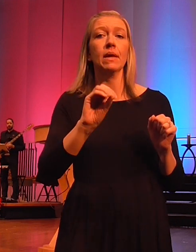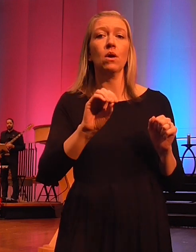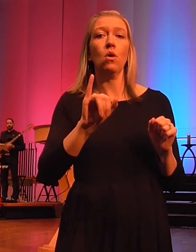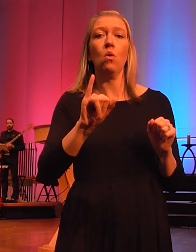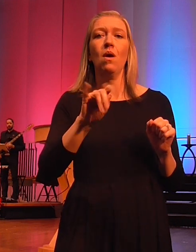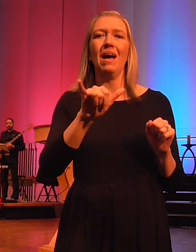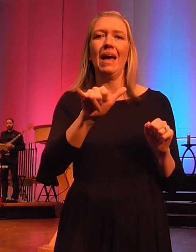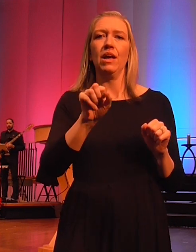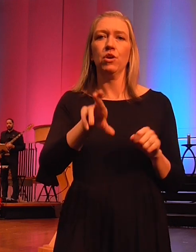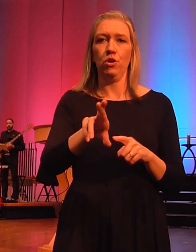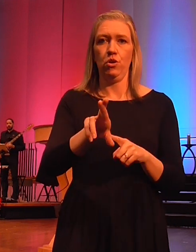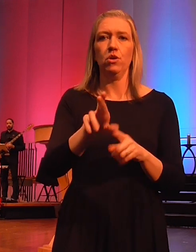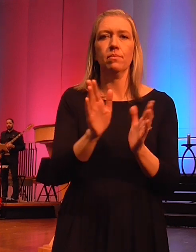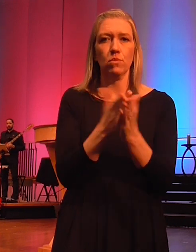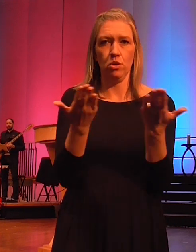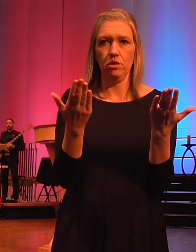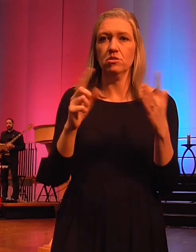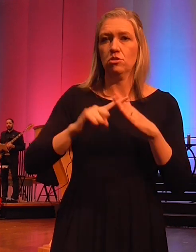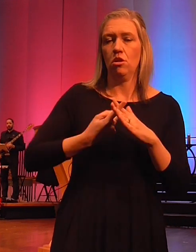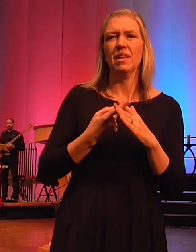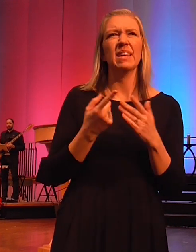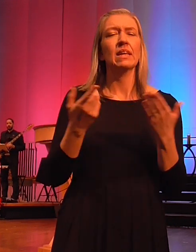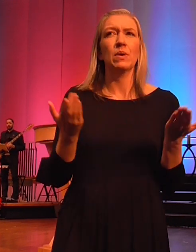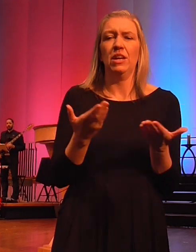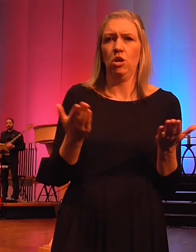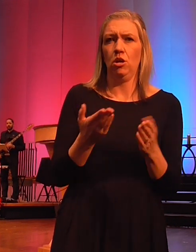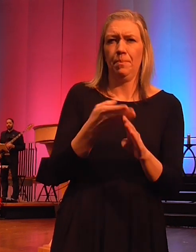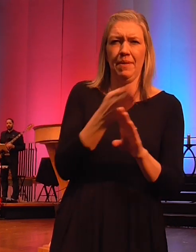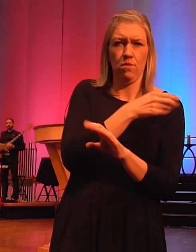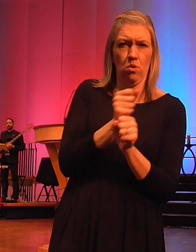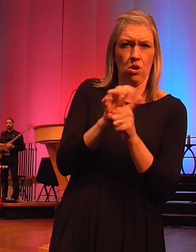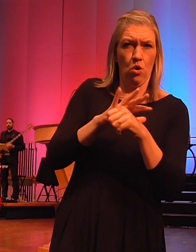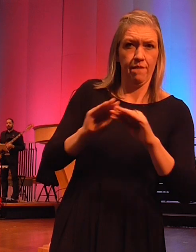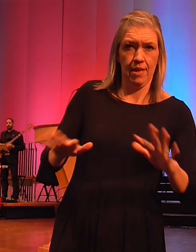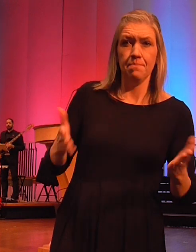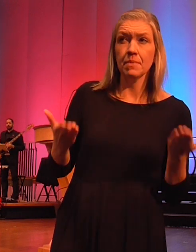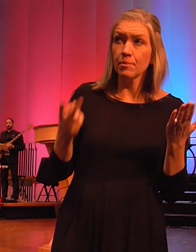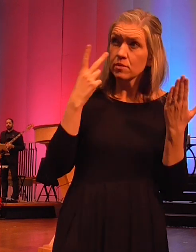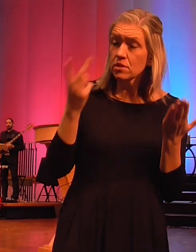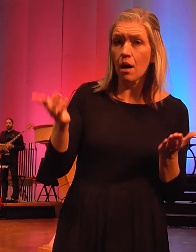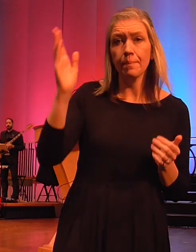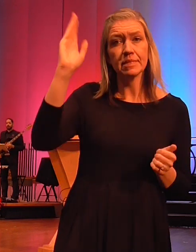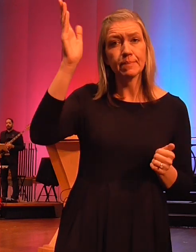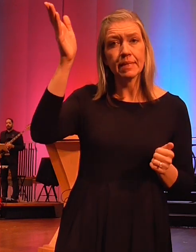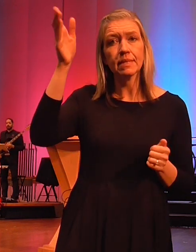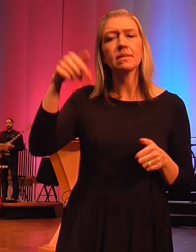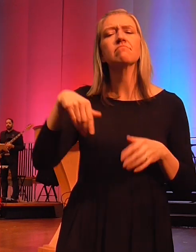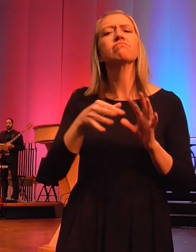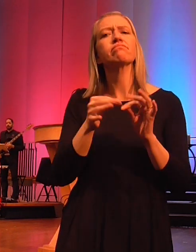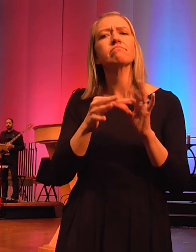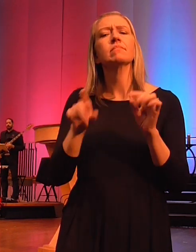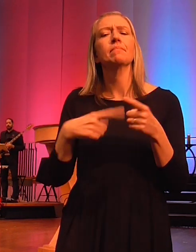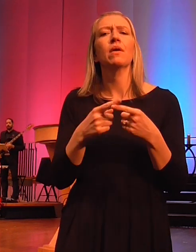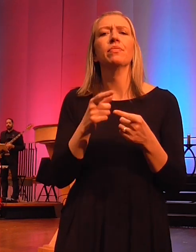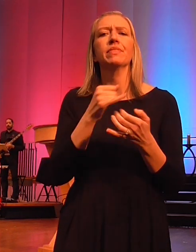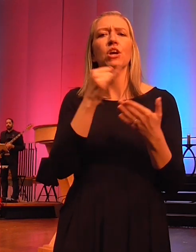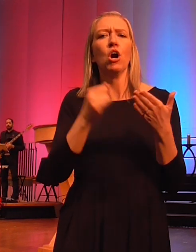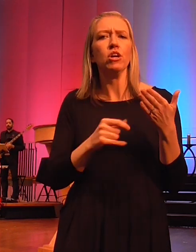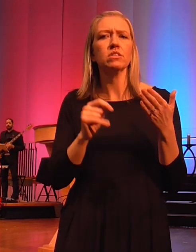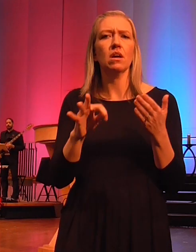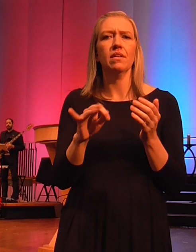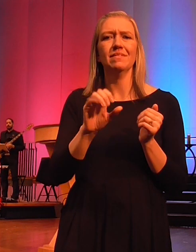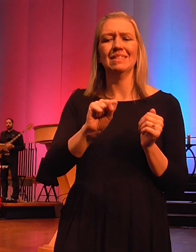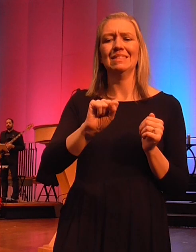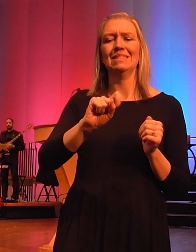everything was prior to COVID, but he was here. Some of you may have seen him. And he spoke to this book, The Art of Stillness. And